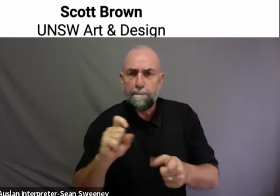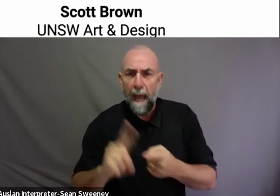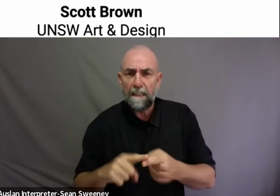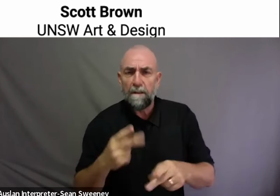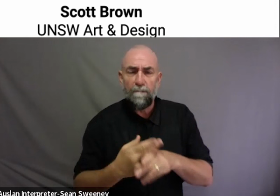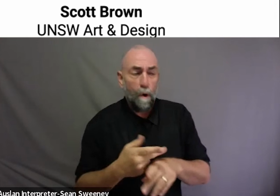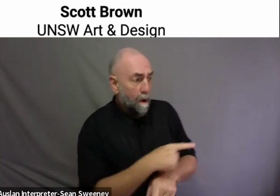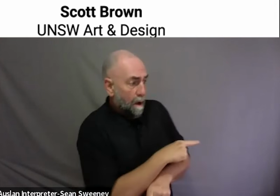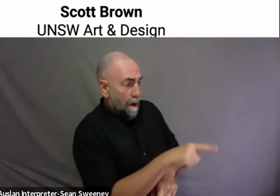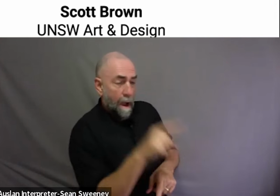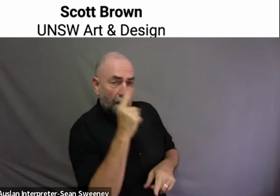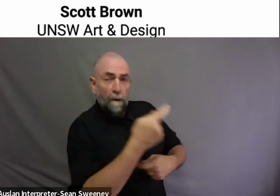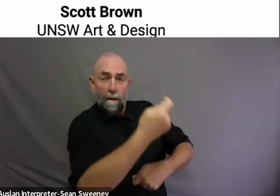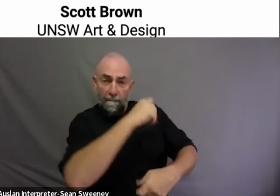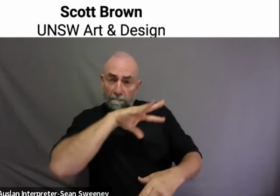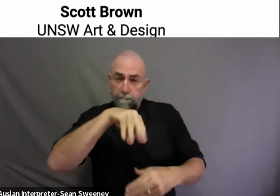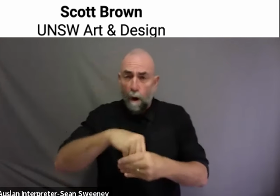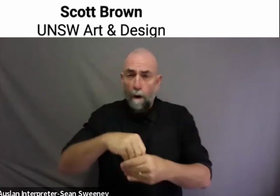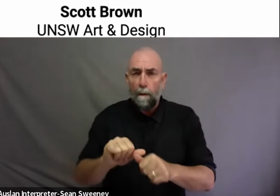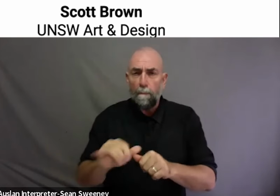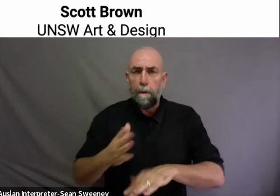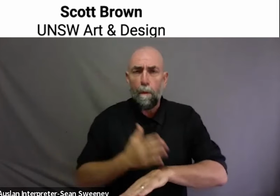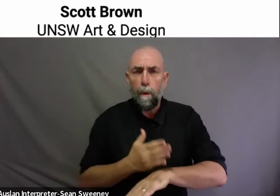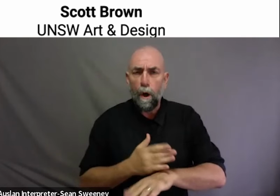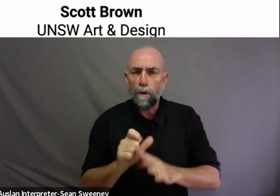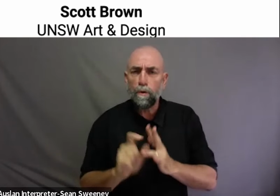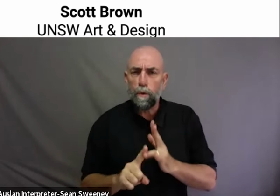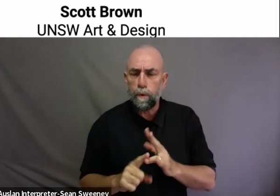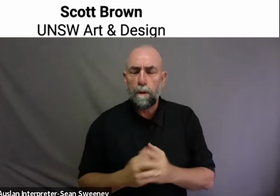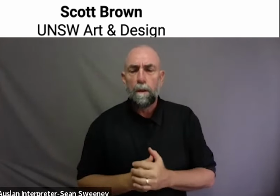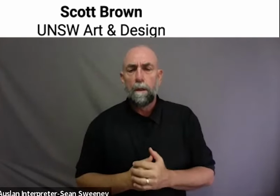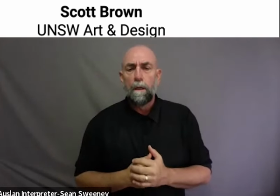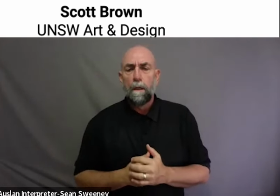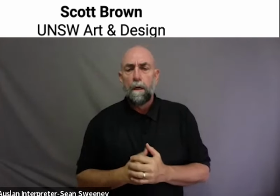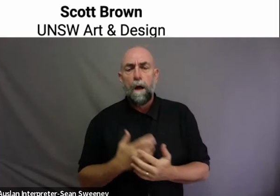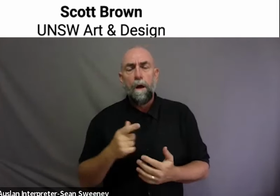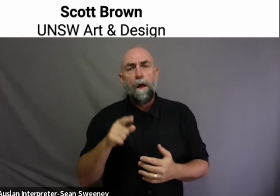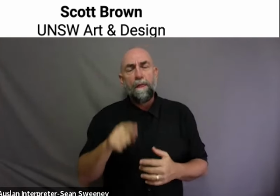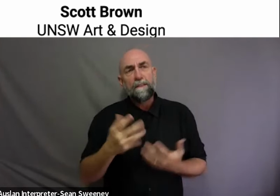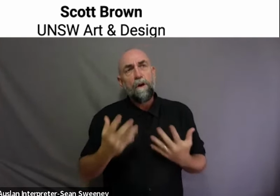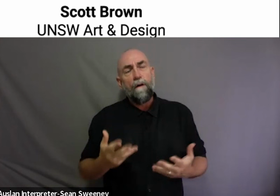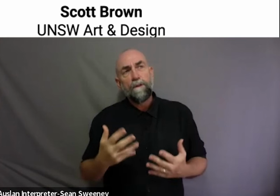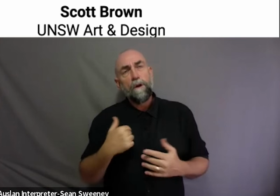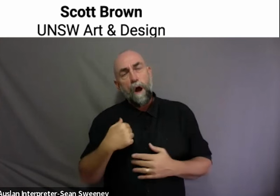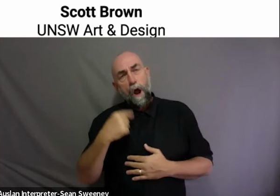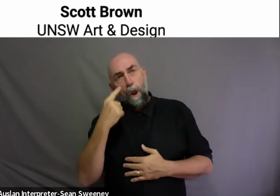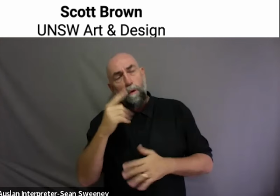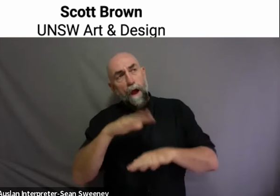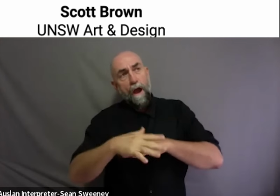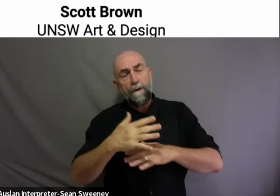work. And when I look at the great stuff being done with Diversified, I think this is probably the other side of the coin.